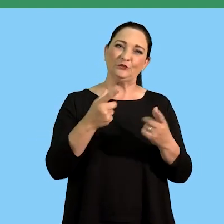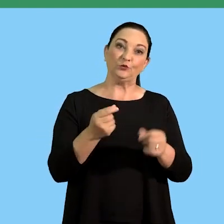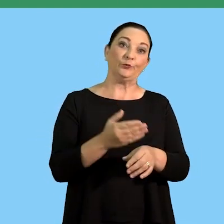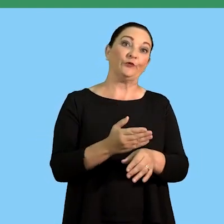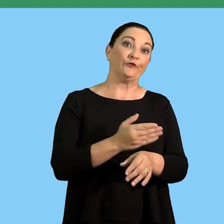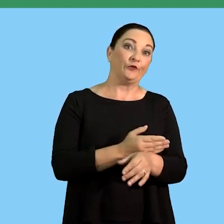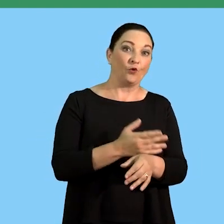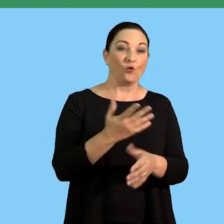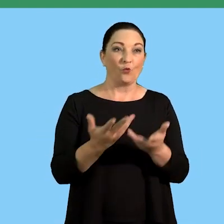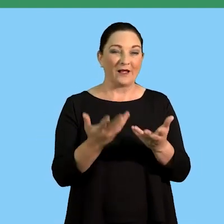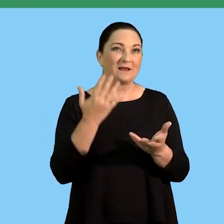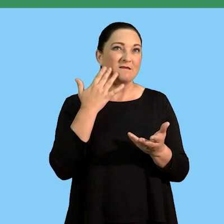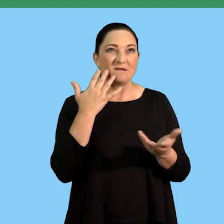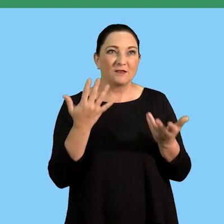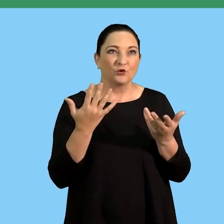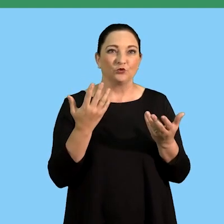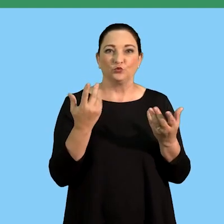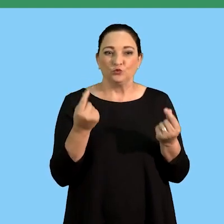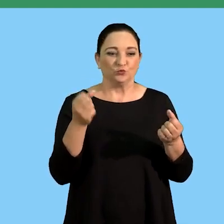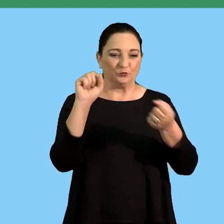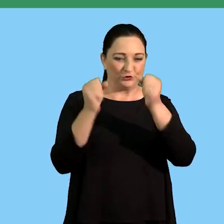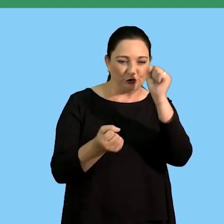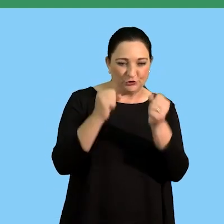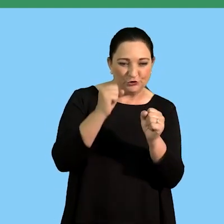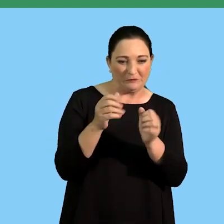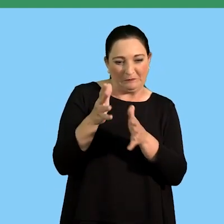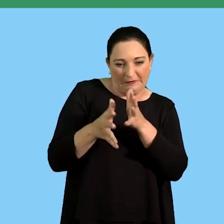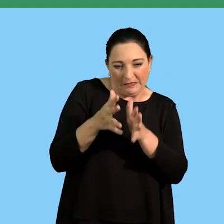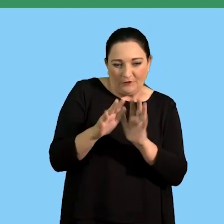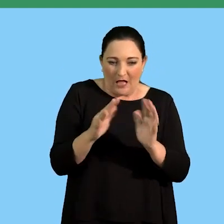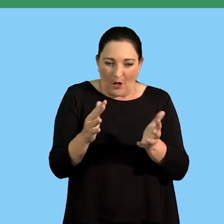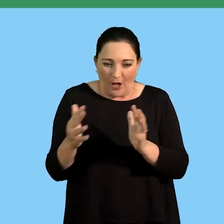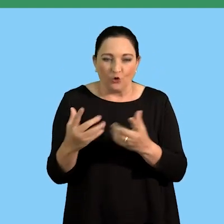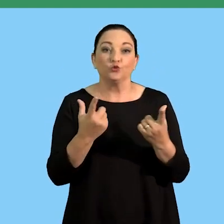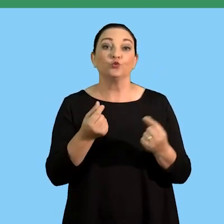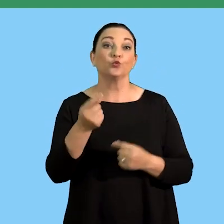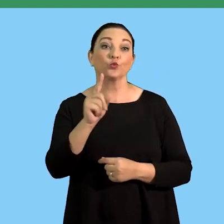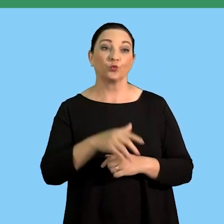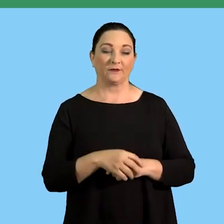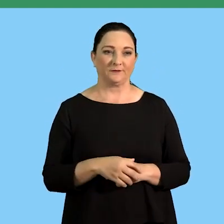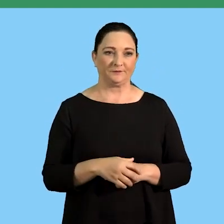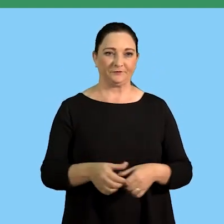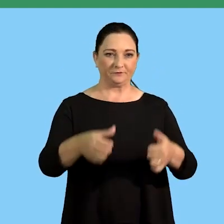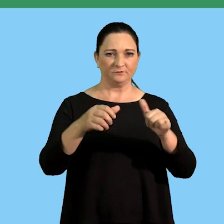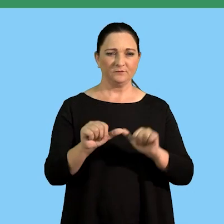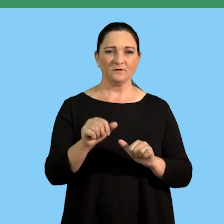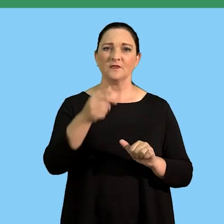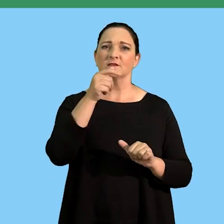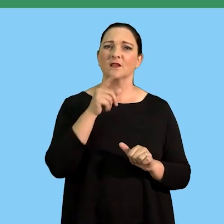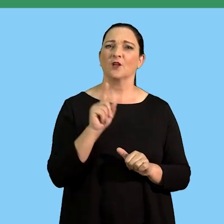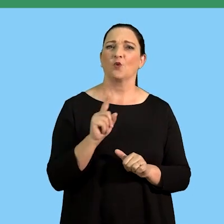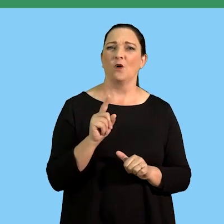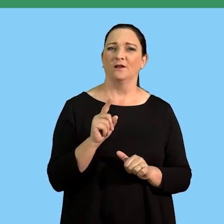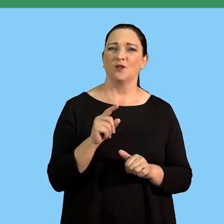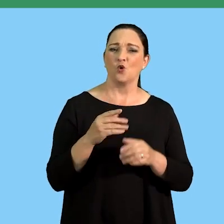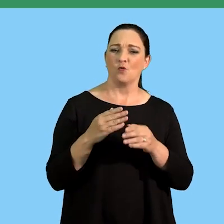that businesses should take when they are handling machinery. You must also be able to explain the purpose of